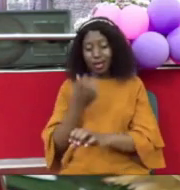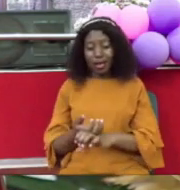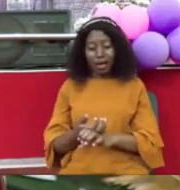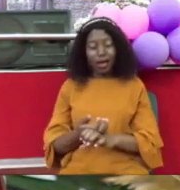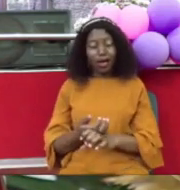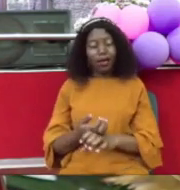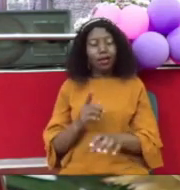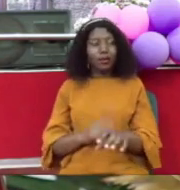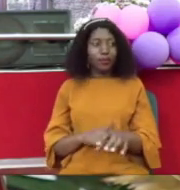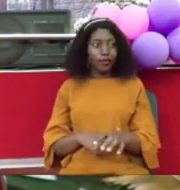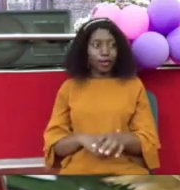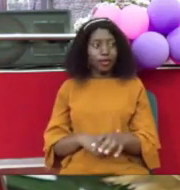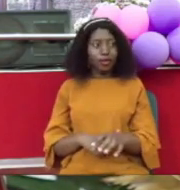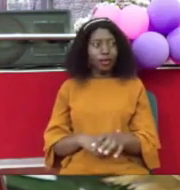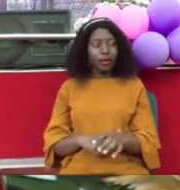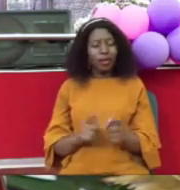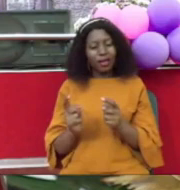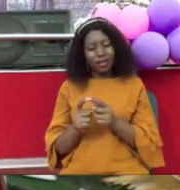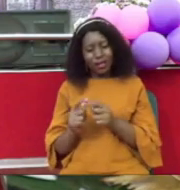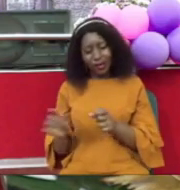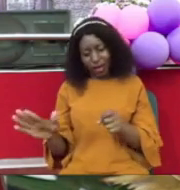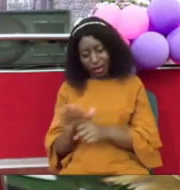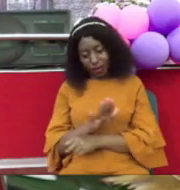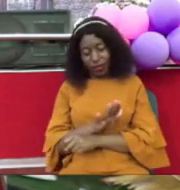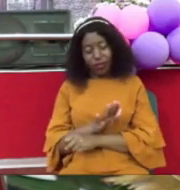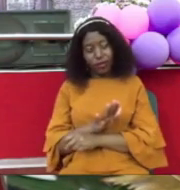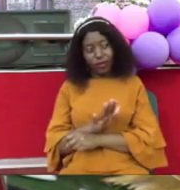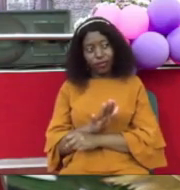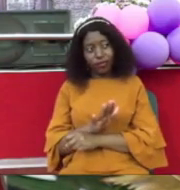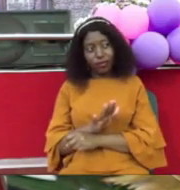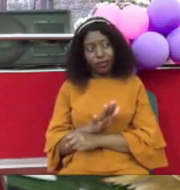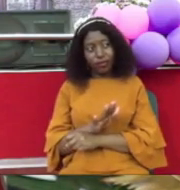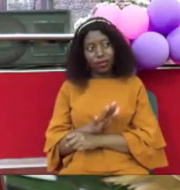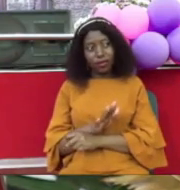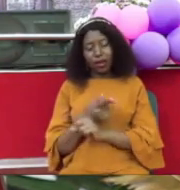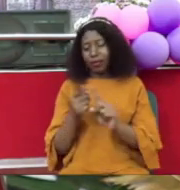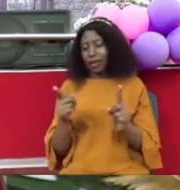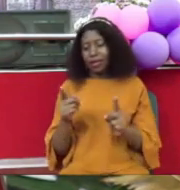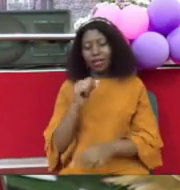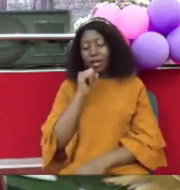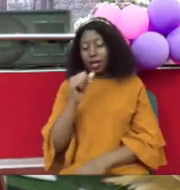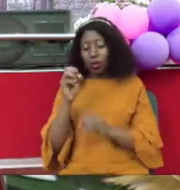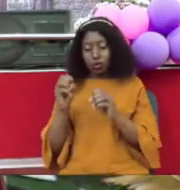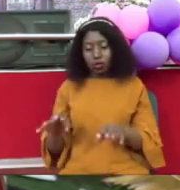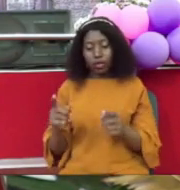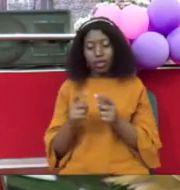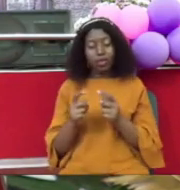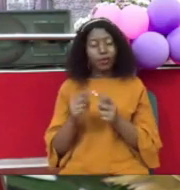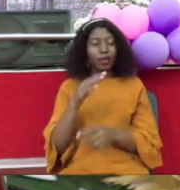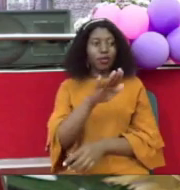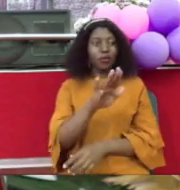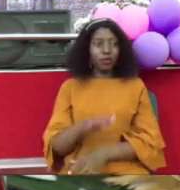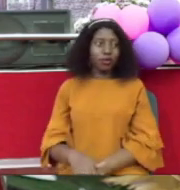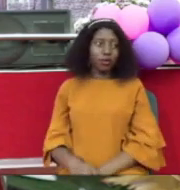unapopitia wakati mgumu, it's painful, endelea kuwa mwaminifu, but you should not waste your pain. Lakini usikaweze kupoteza